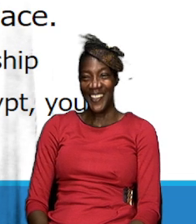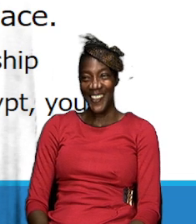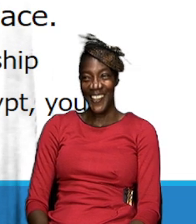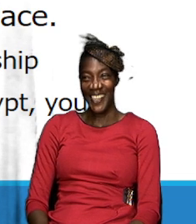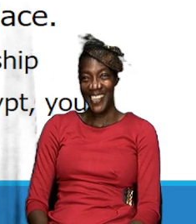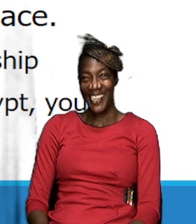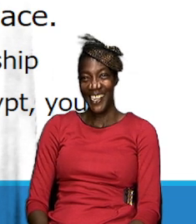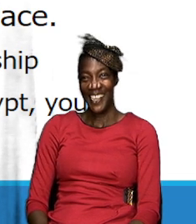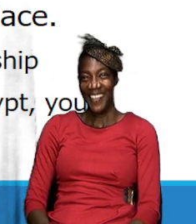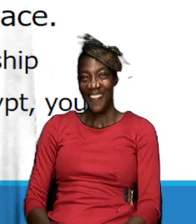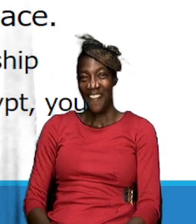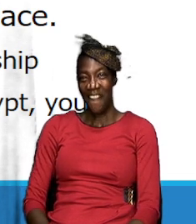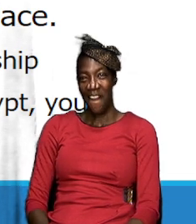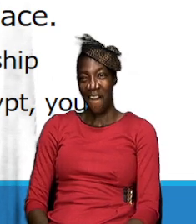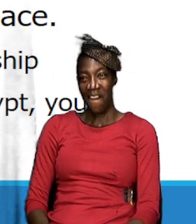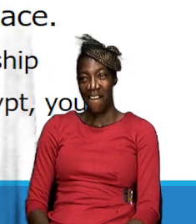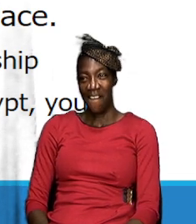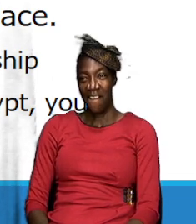so